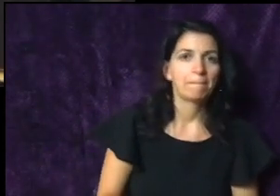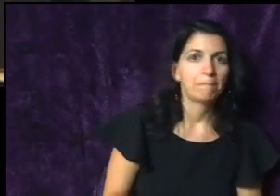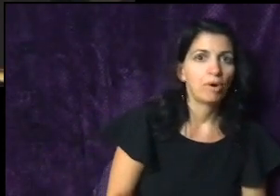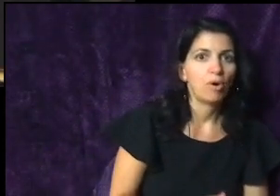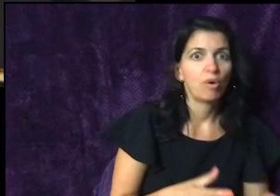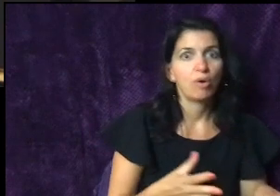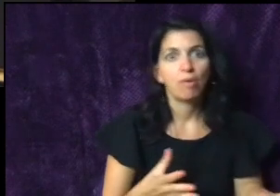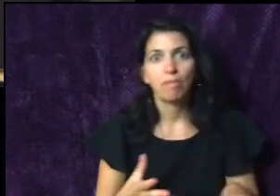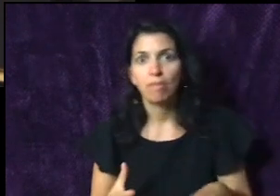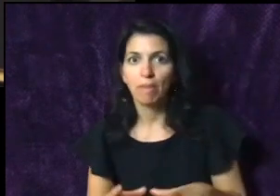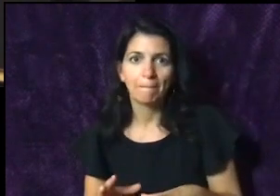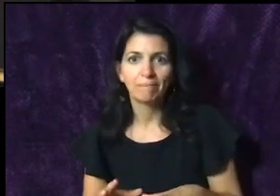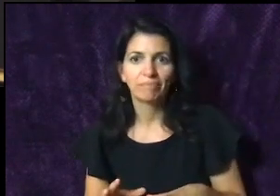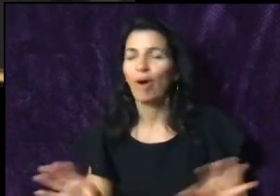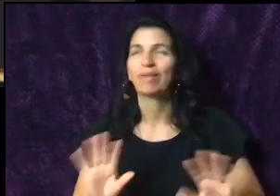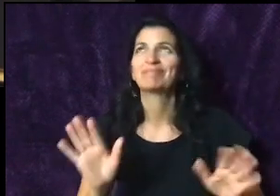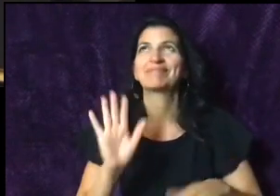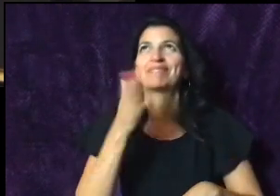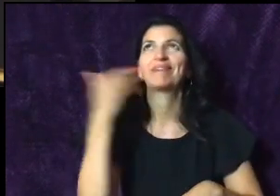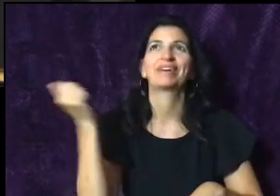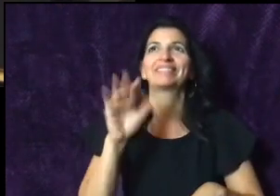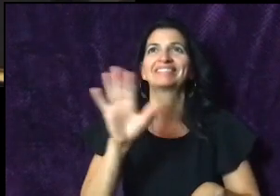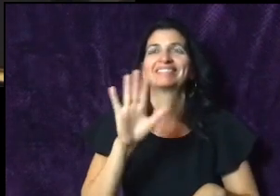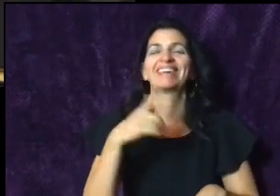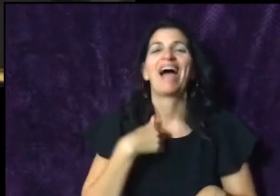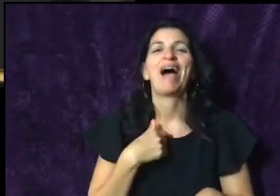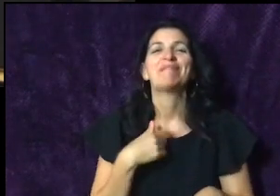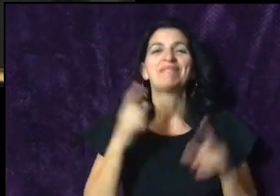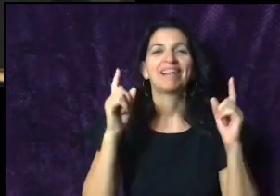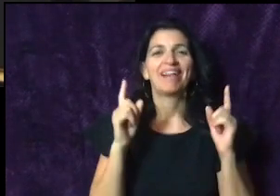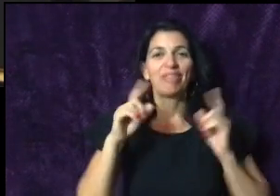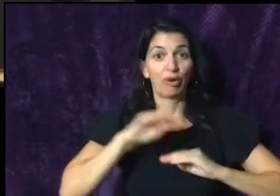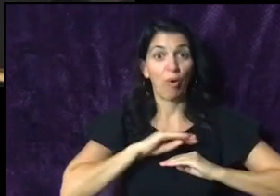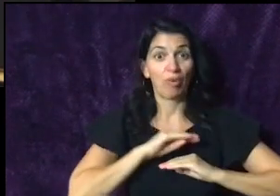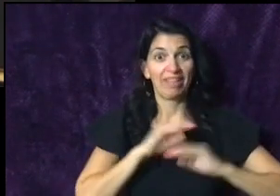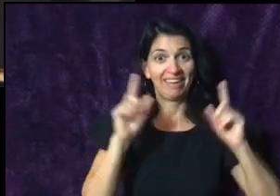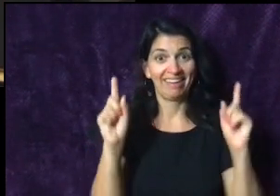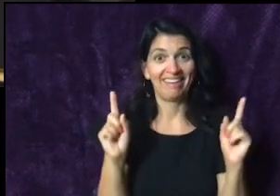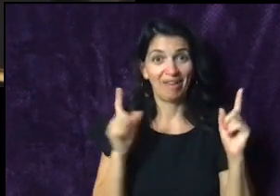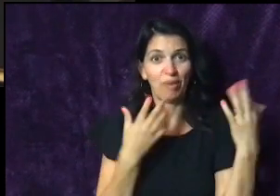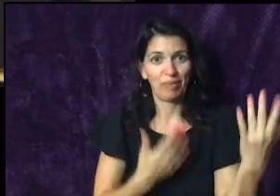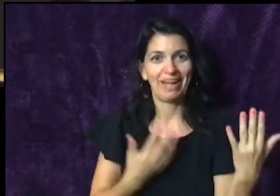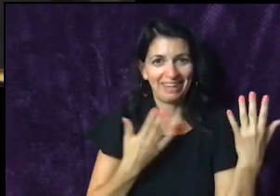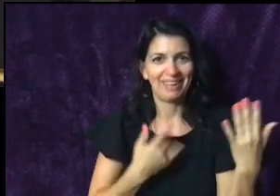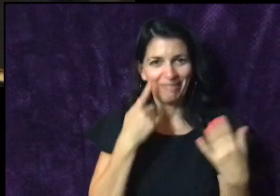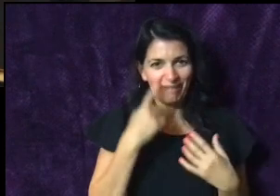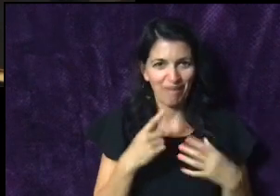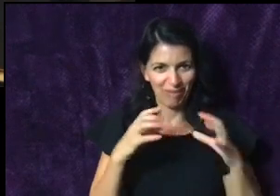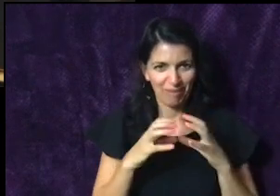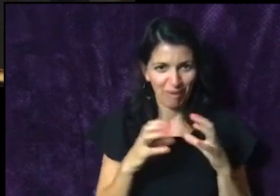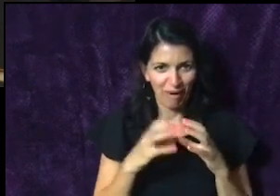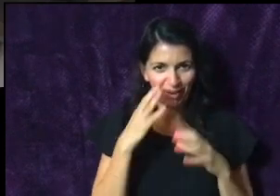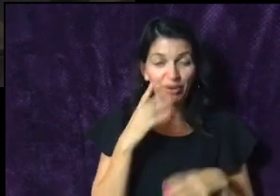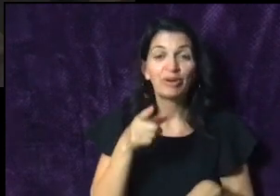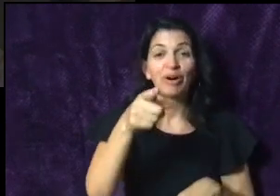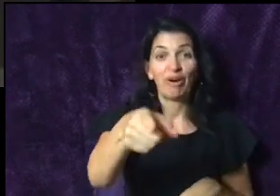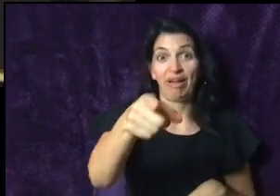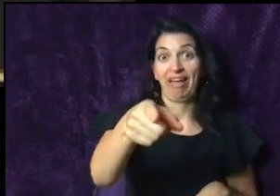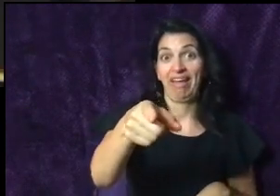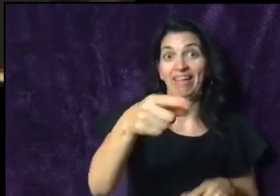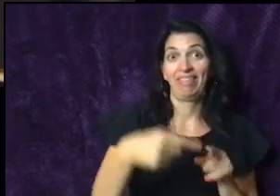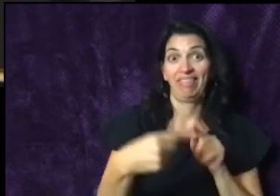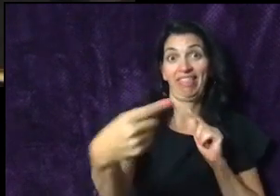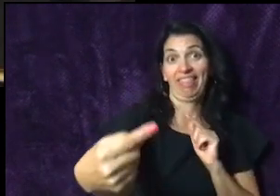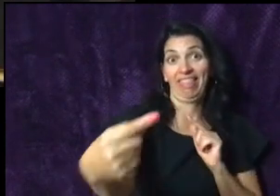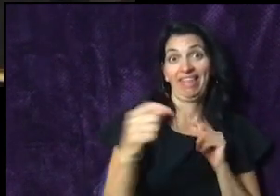Boom. Boom. Oh, I have a better idea. I'm gonna be the goalie waiting for, you know, when like the ball is in the opponent's